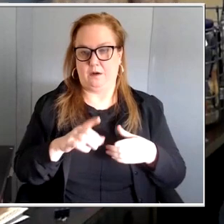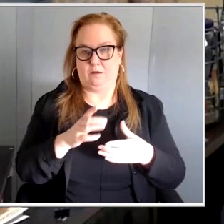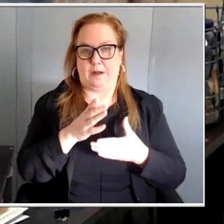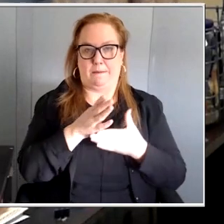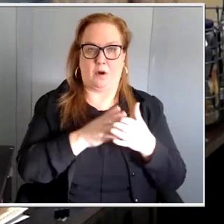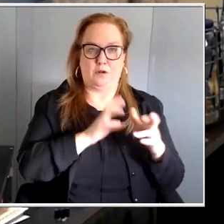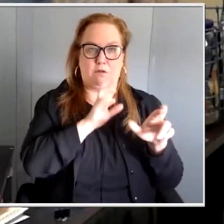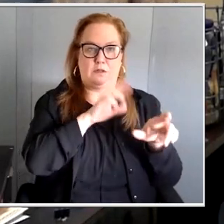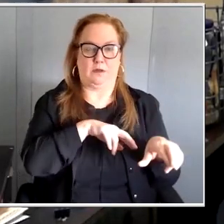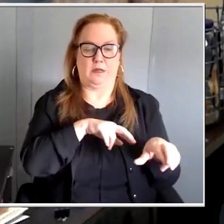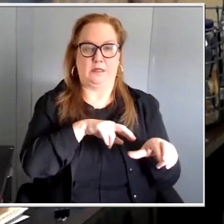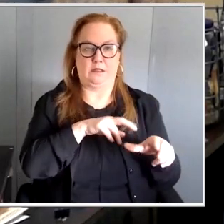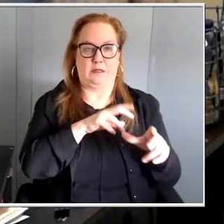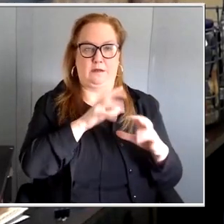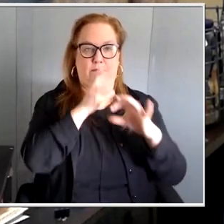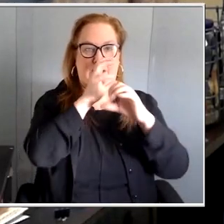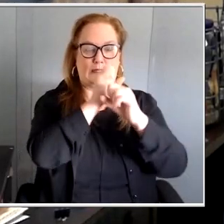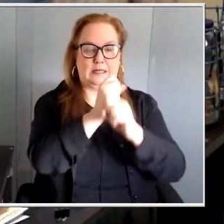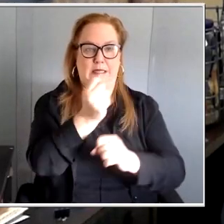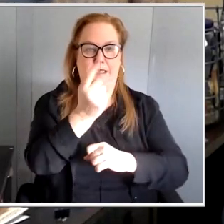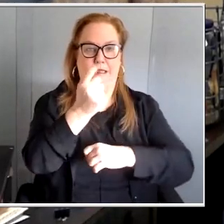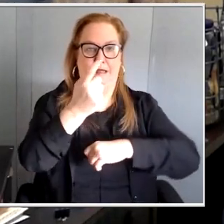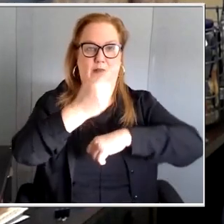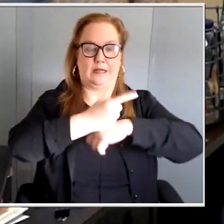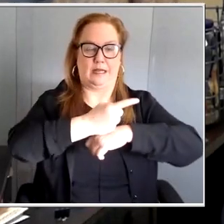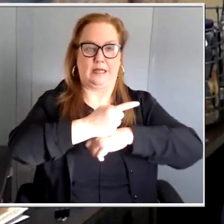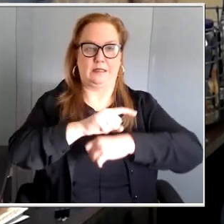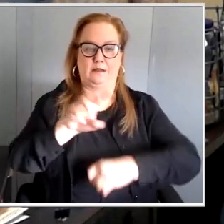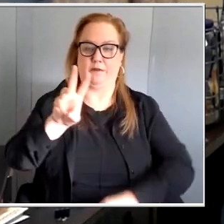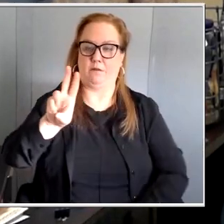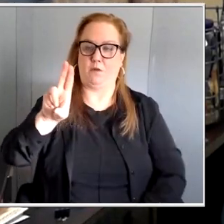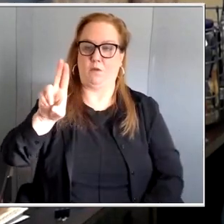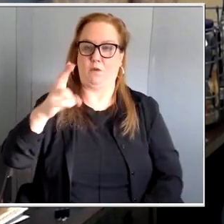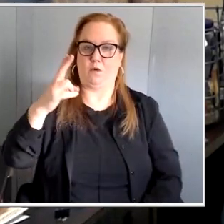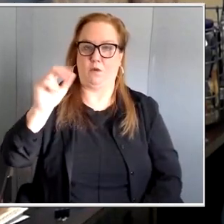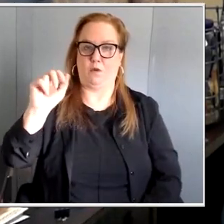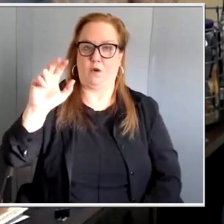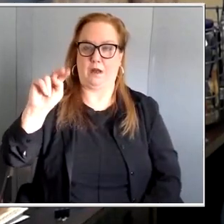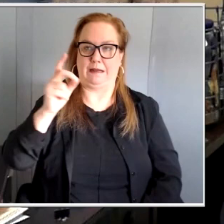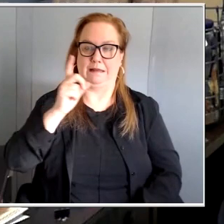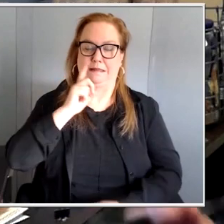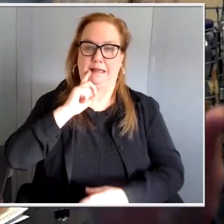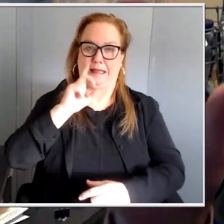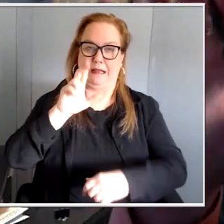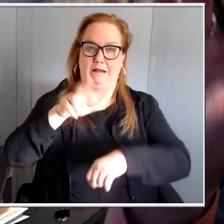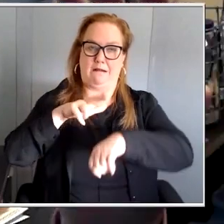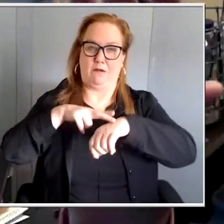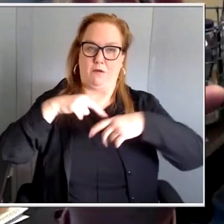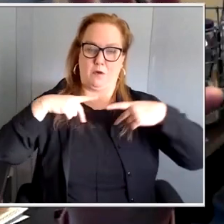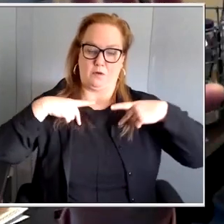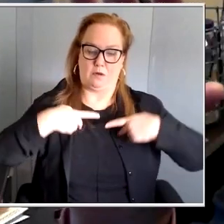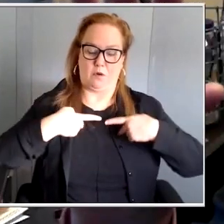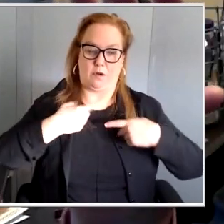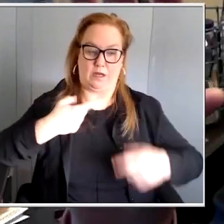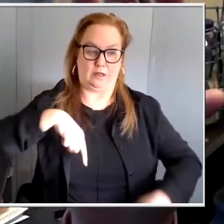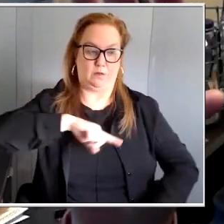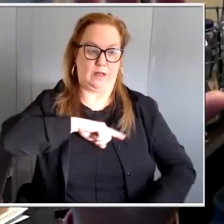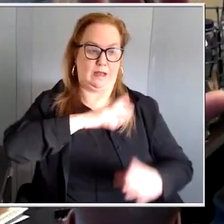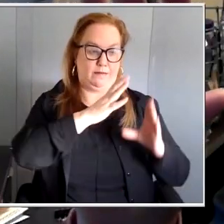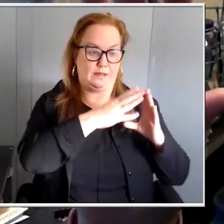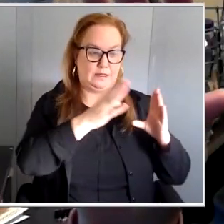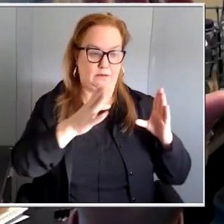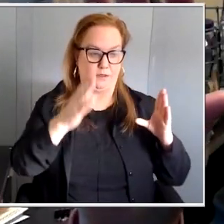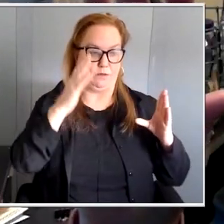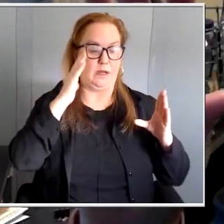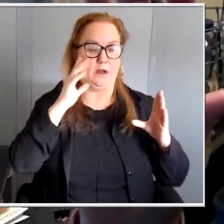really fascinating. 11 days it took us from Wuhan saying they had an atypical pneumonia till we have the sequence, we know what